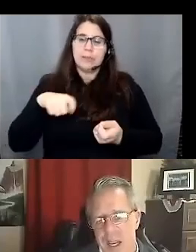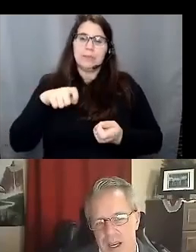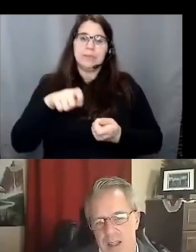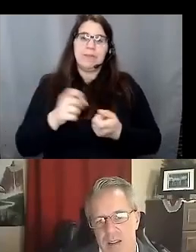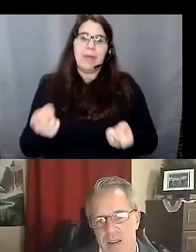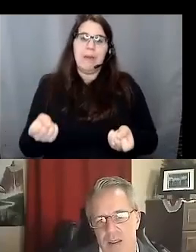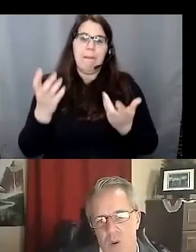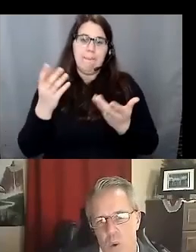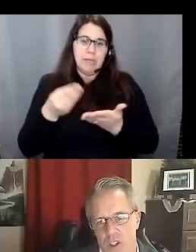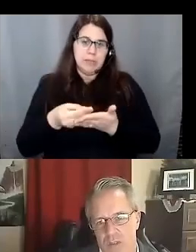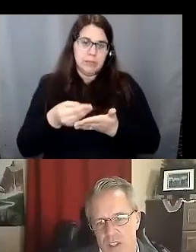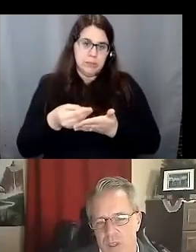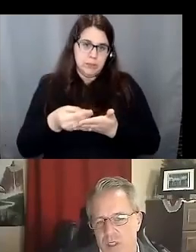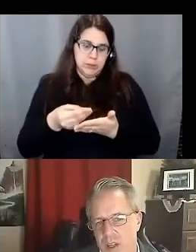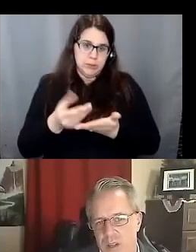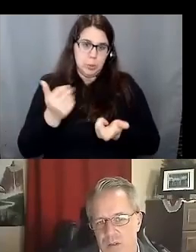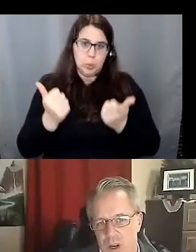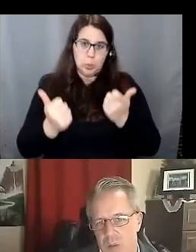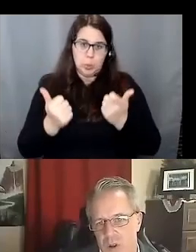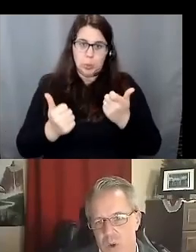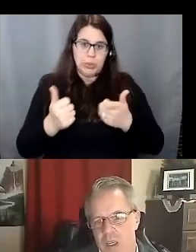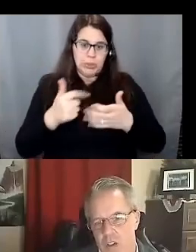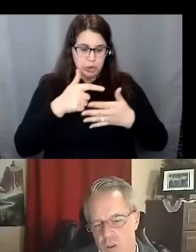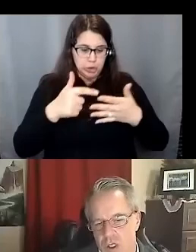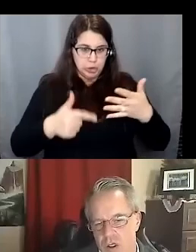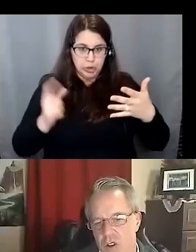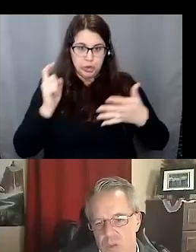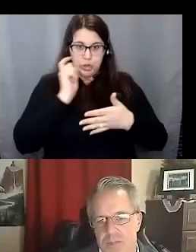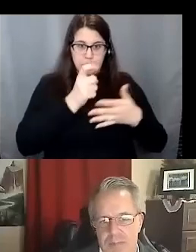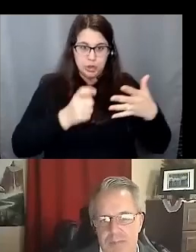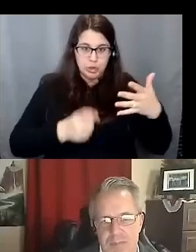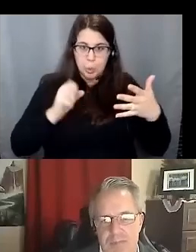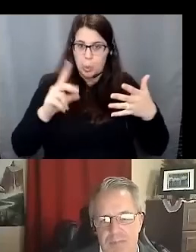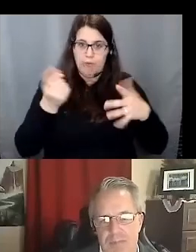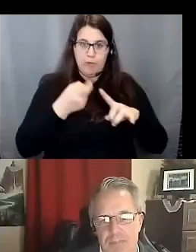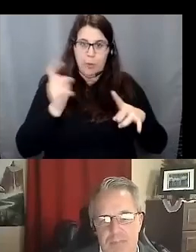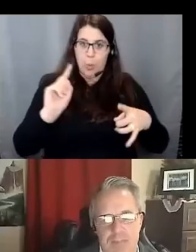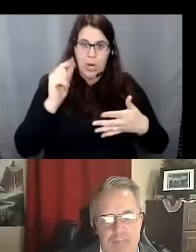amount and which investment it's coming from or being contributed to.